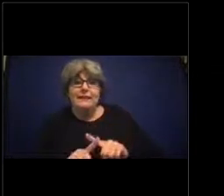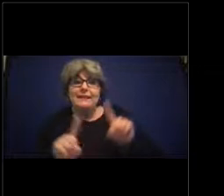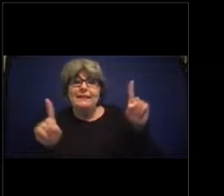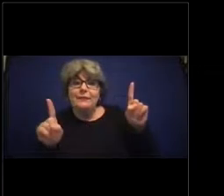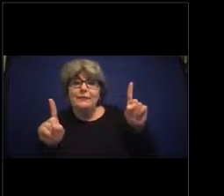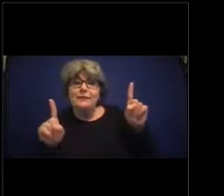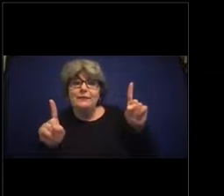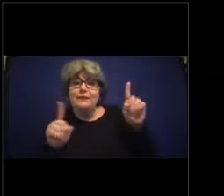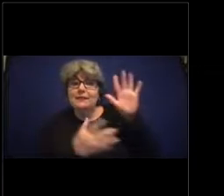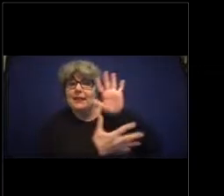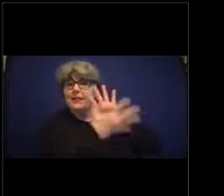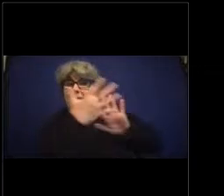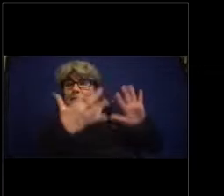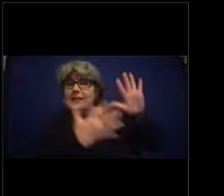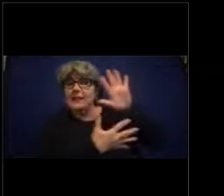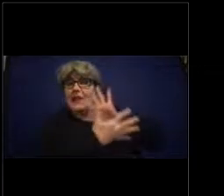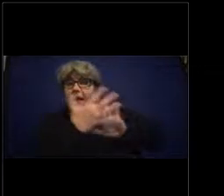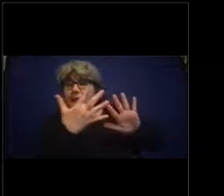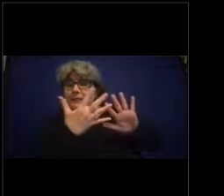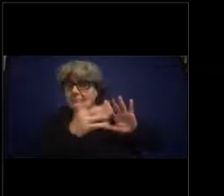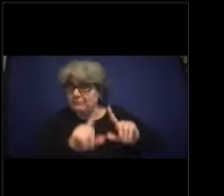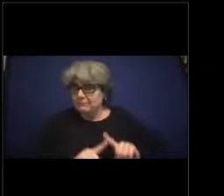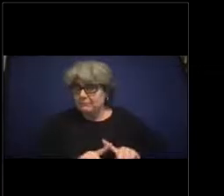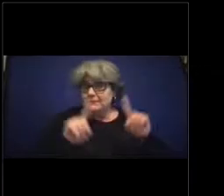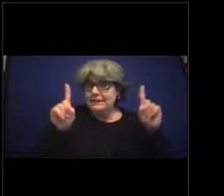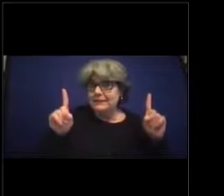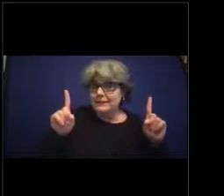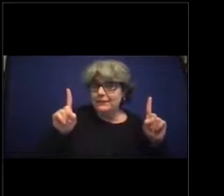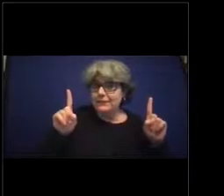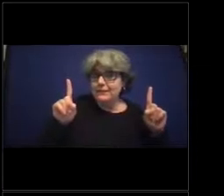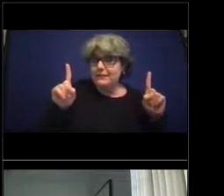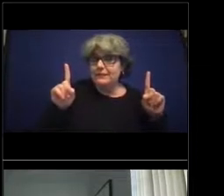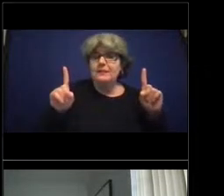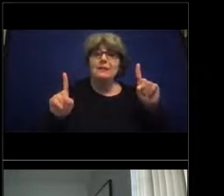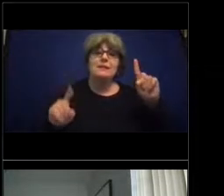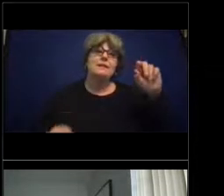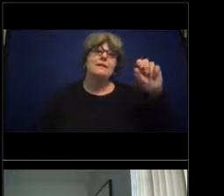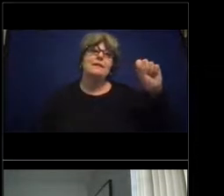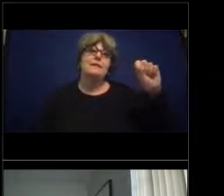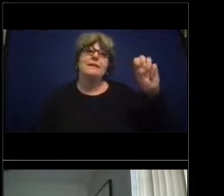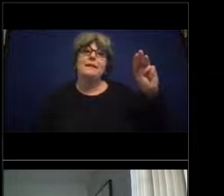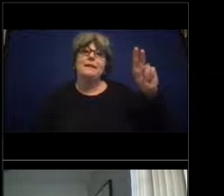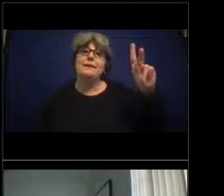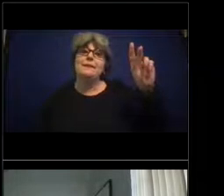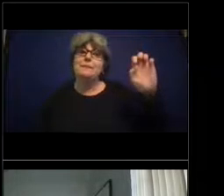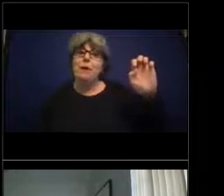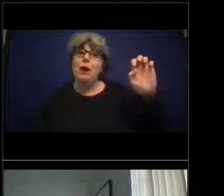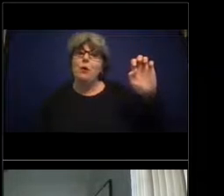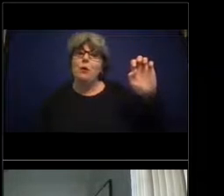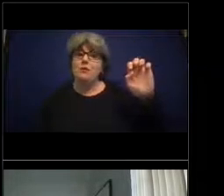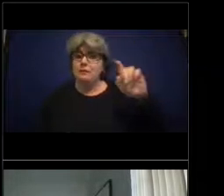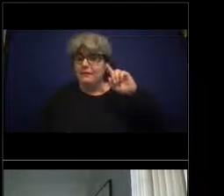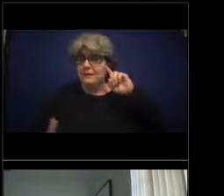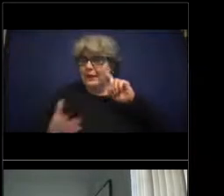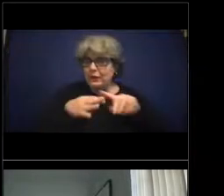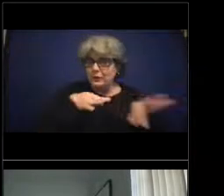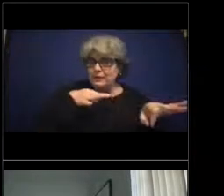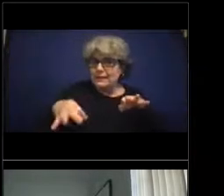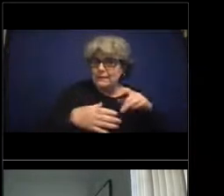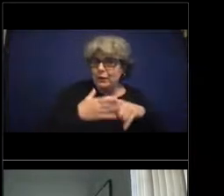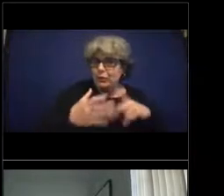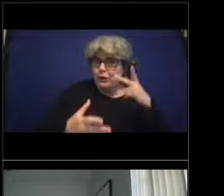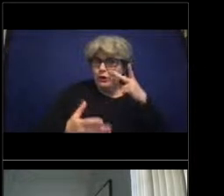the clouds? Is there a difference between the smoke and the clouds? And if so, can you explain what you're